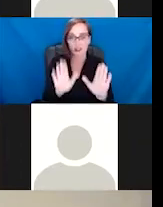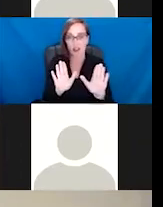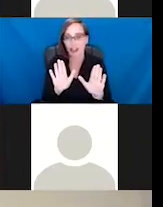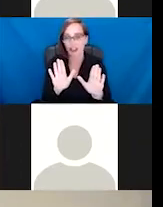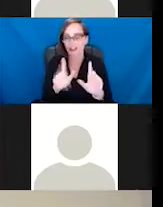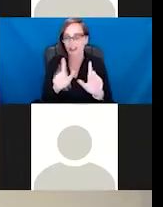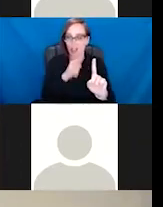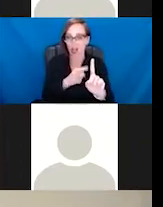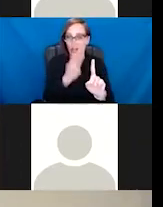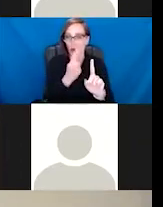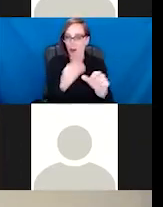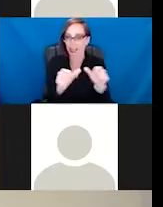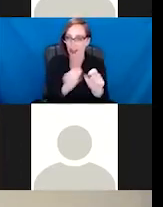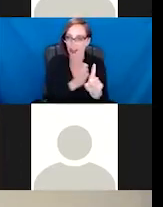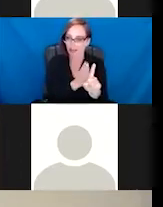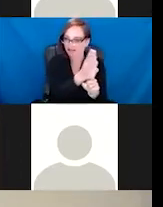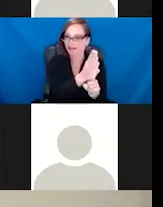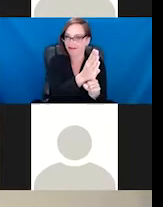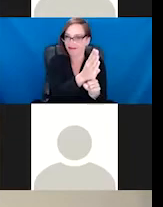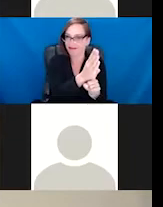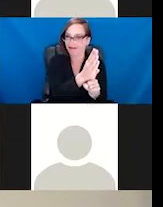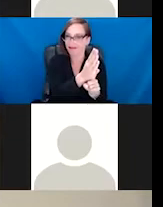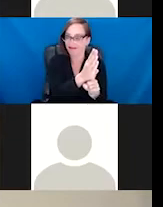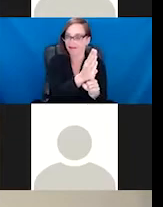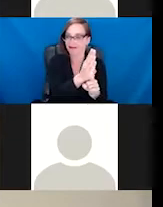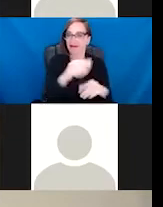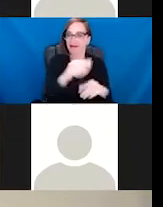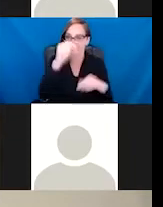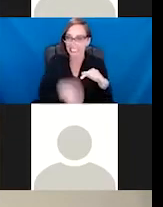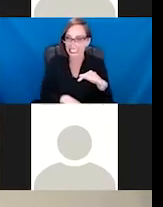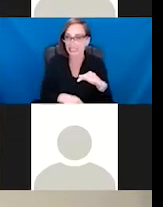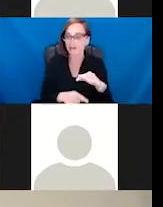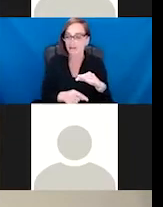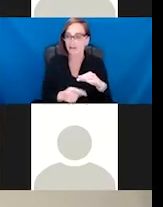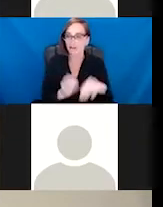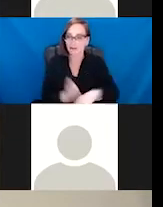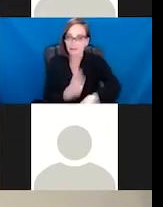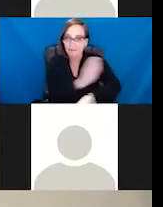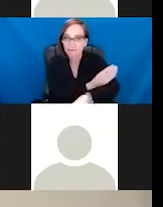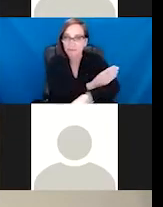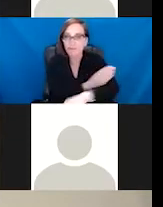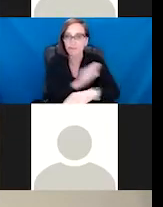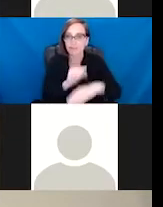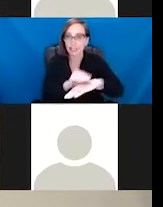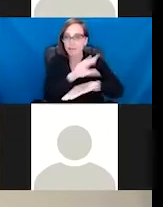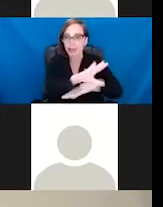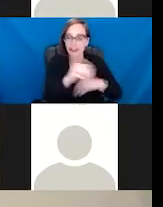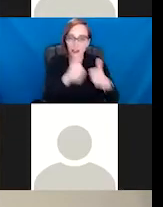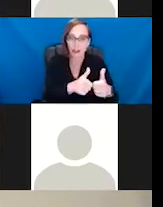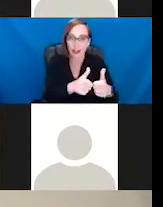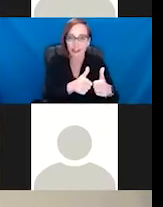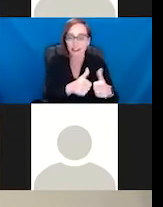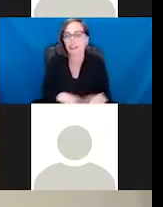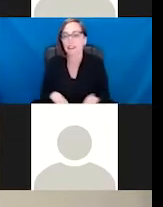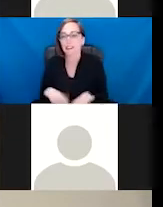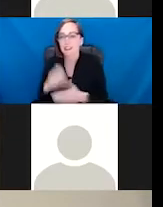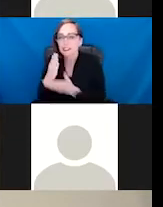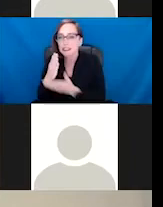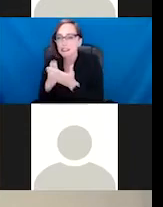area that have deep impact, that are systemic in nature, that make a lot of sense. And so again, it's kind of a both and.